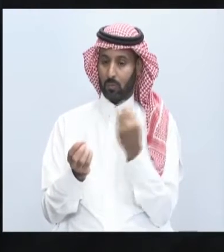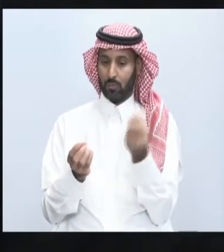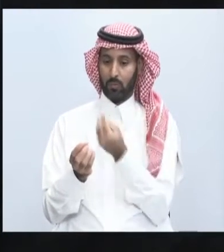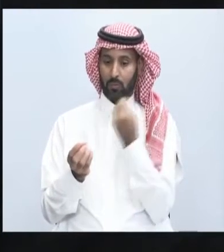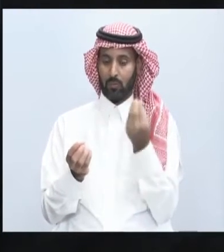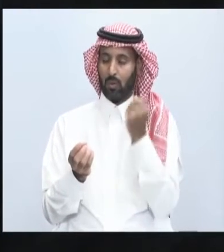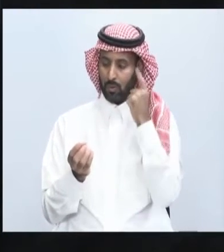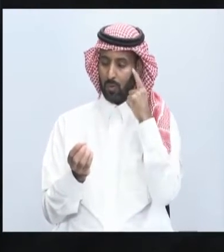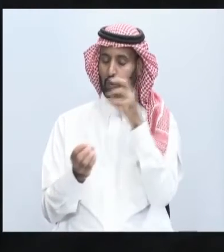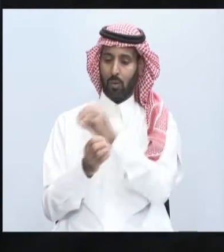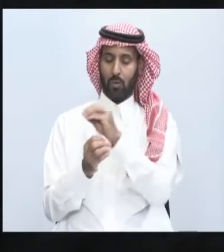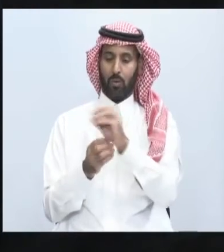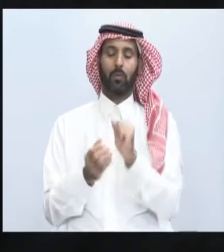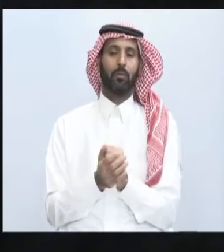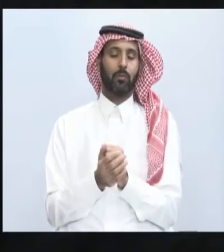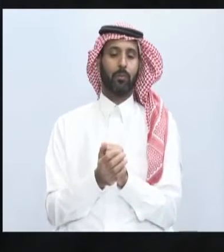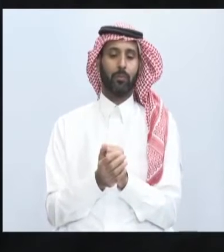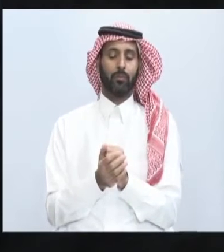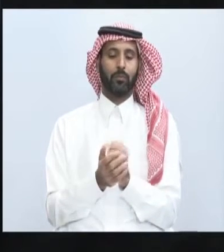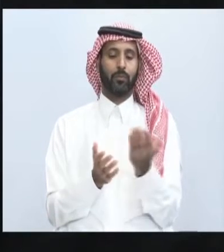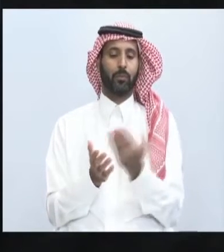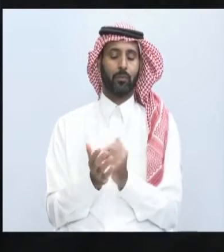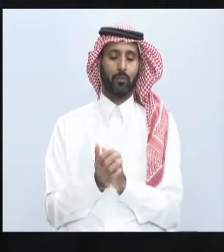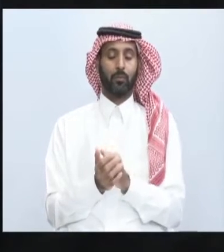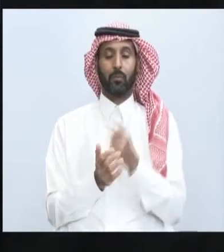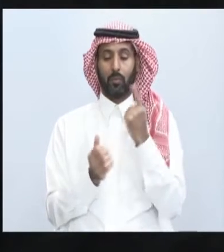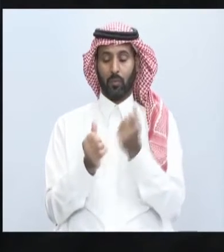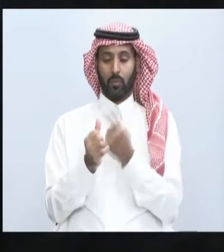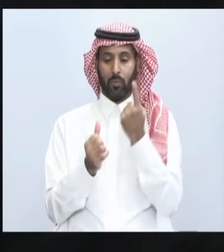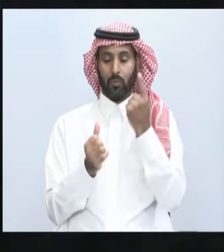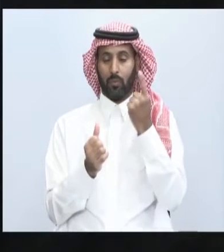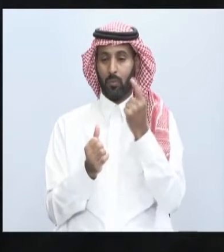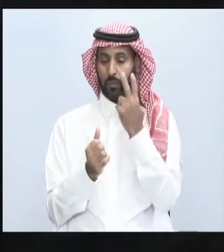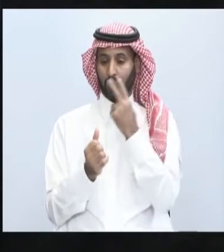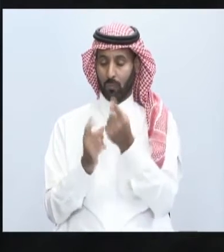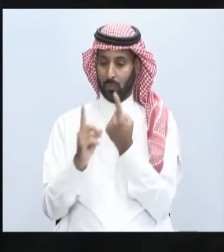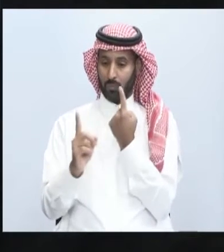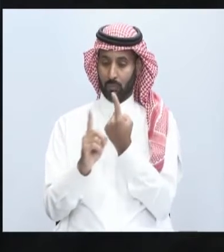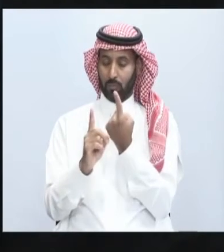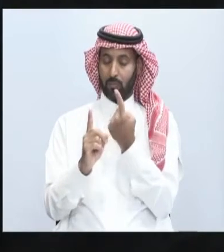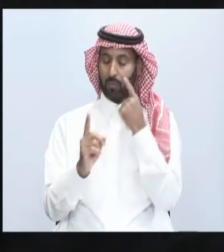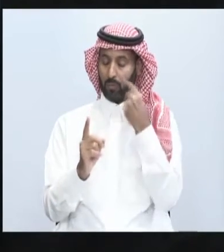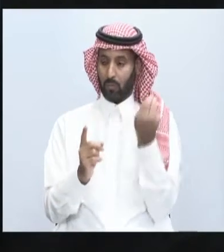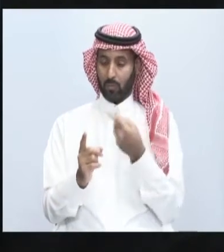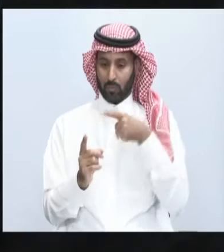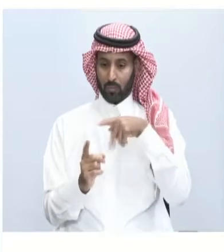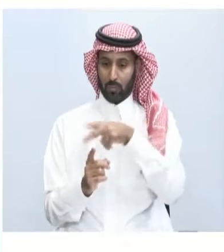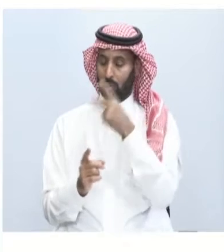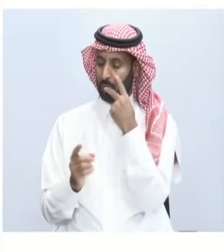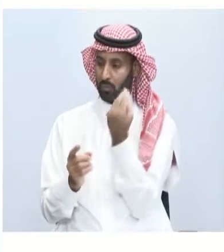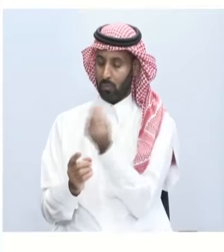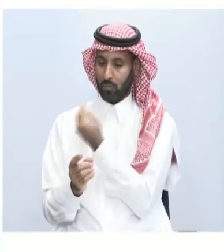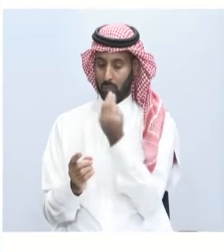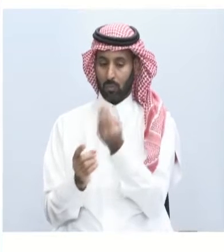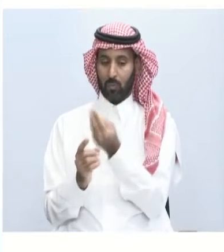more ideas about the museum. So the first person you will meet when you go to a museum is